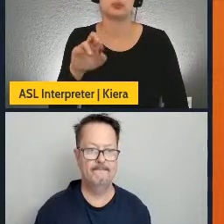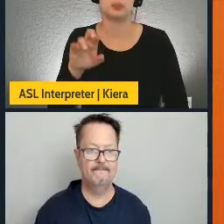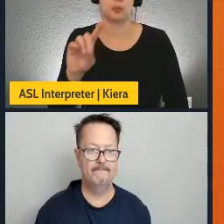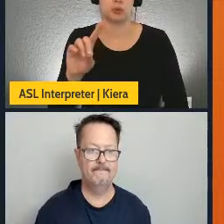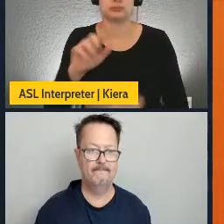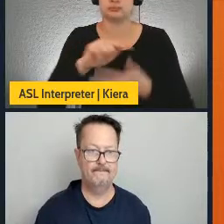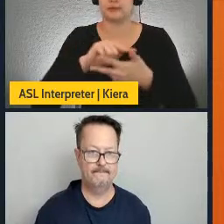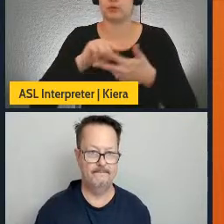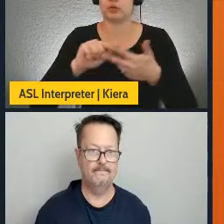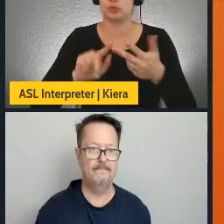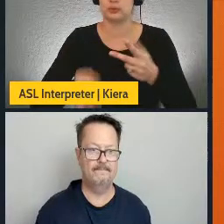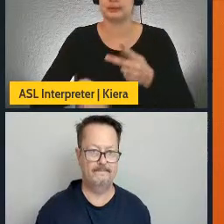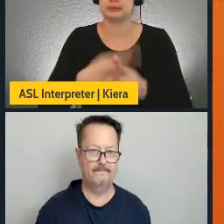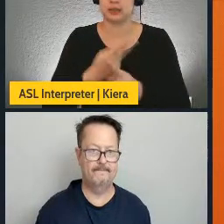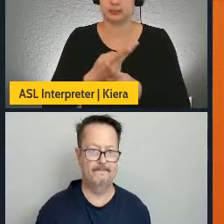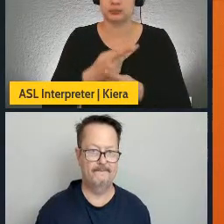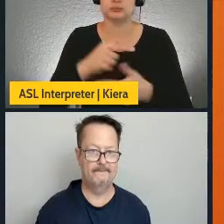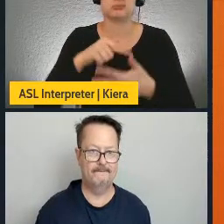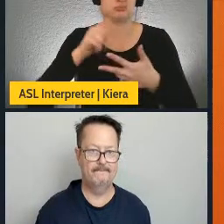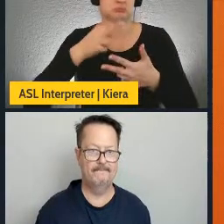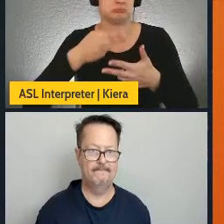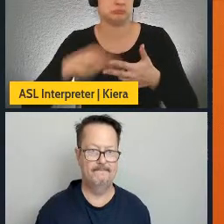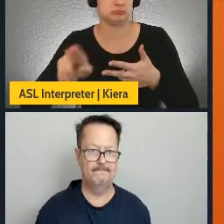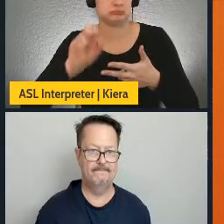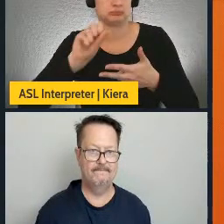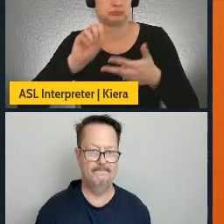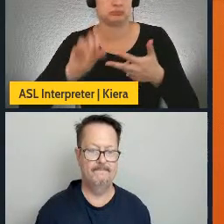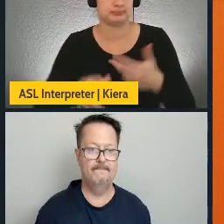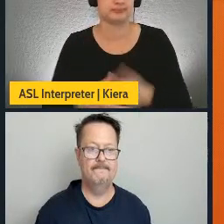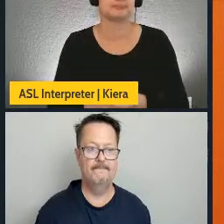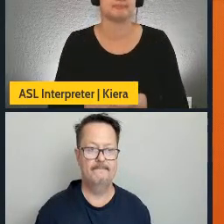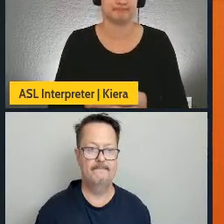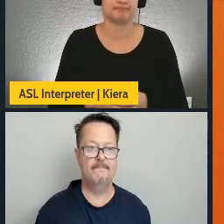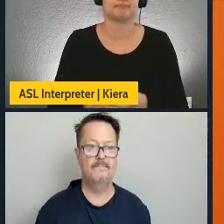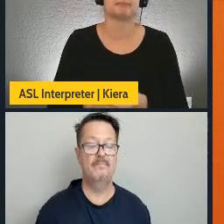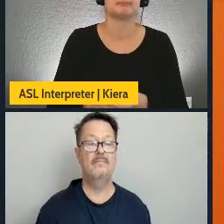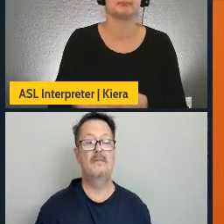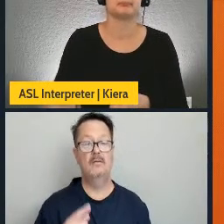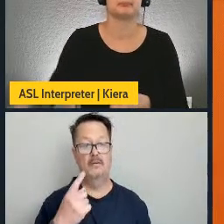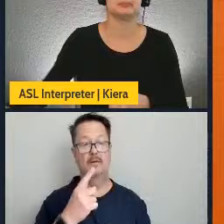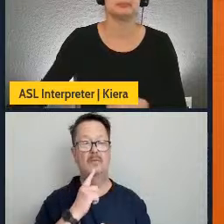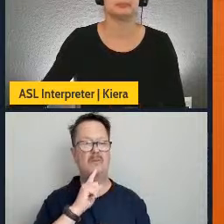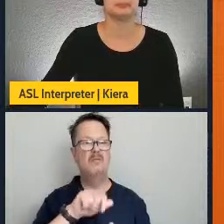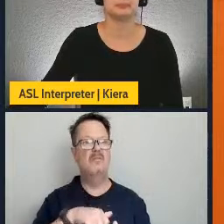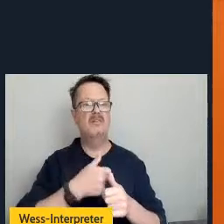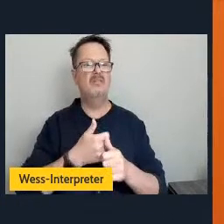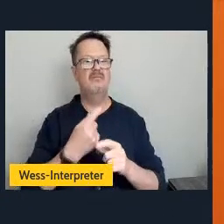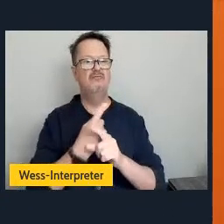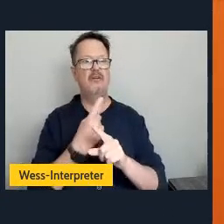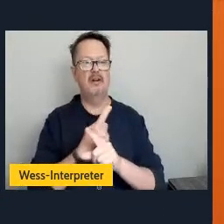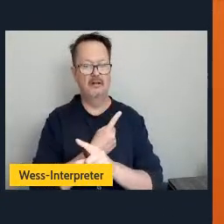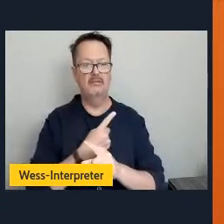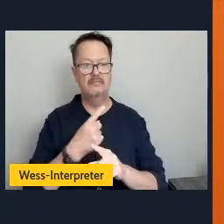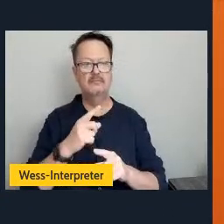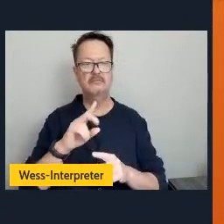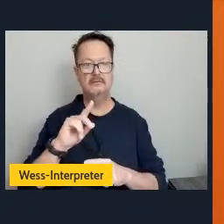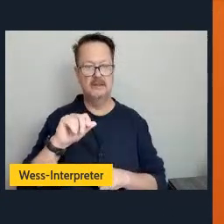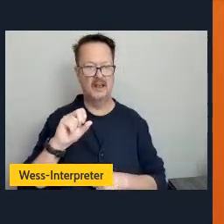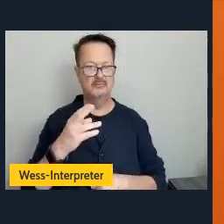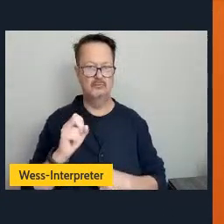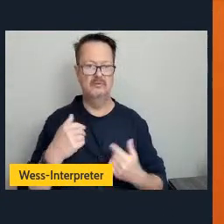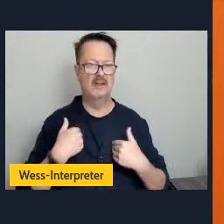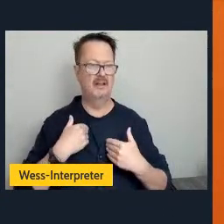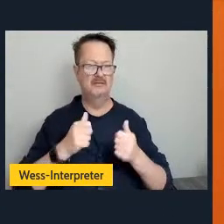types. Just very quickly. So the default dashboard contains all the widgets, like all the level of detail that you